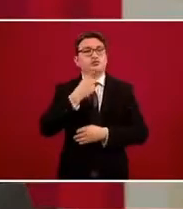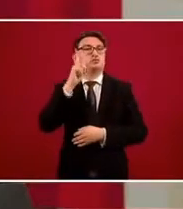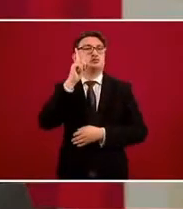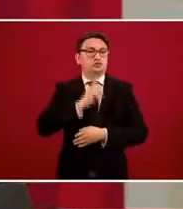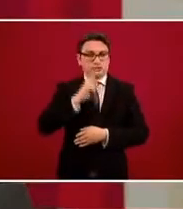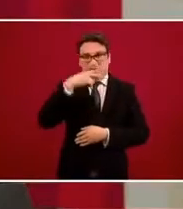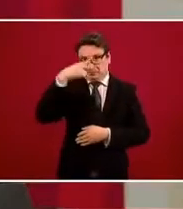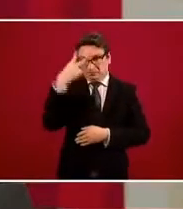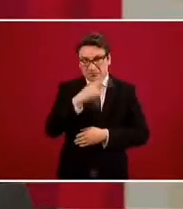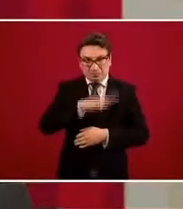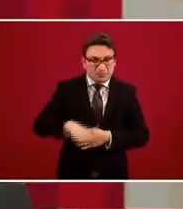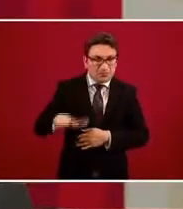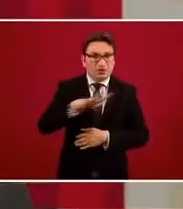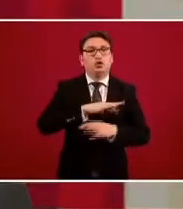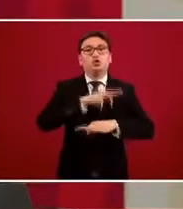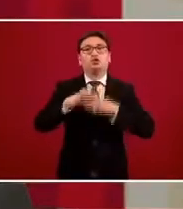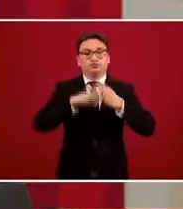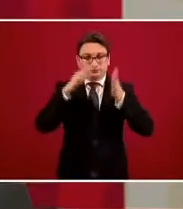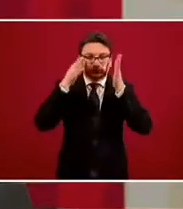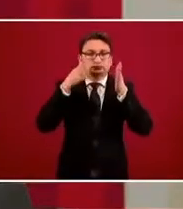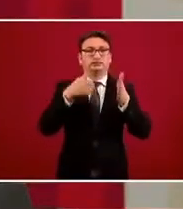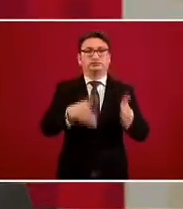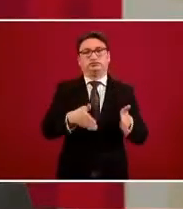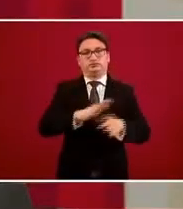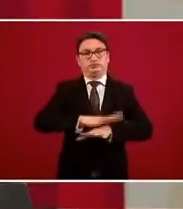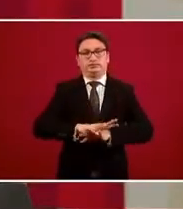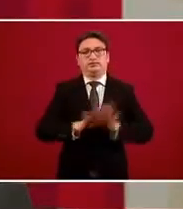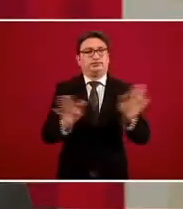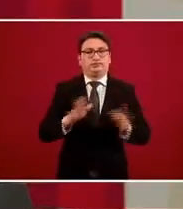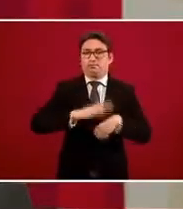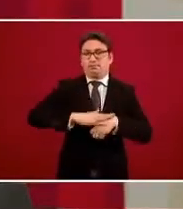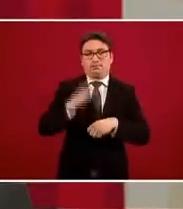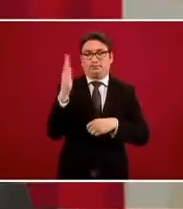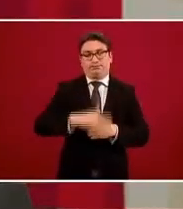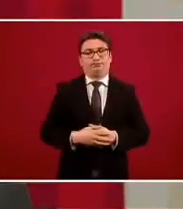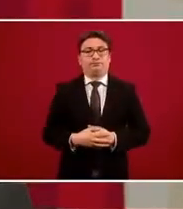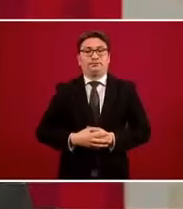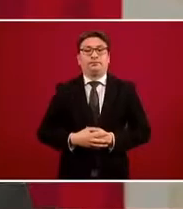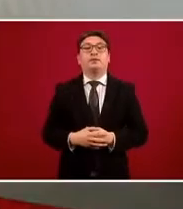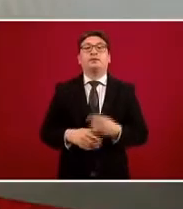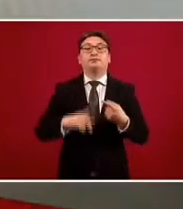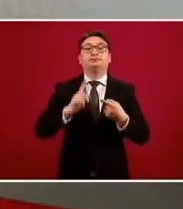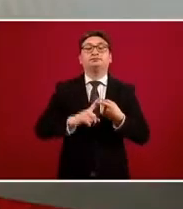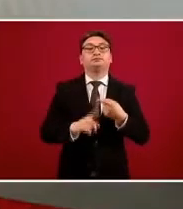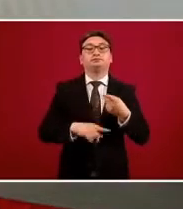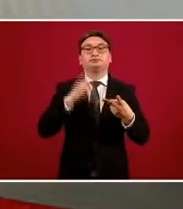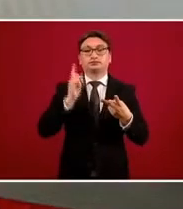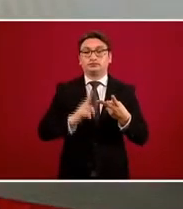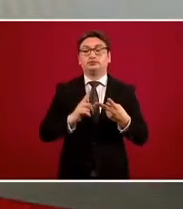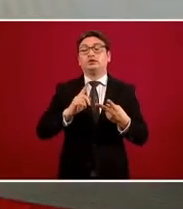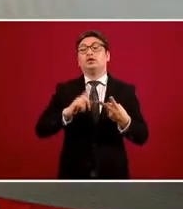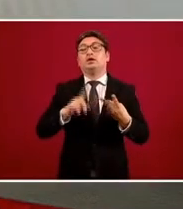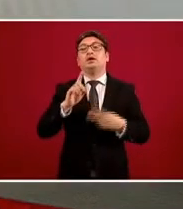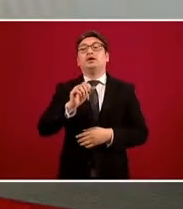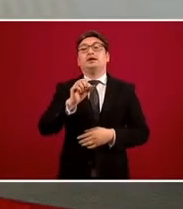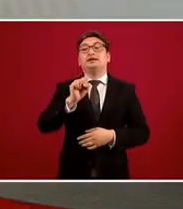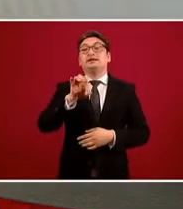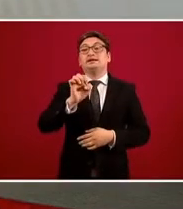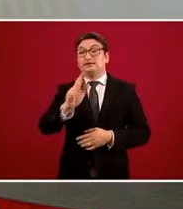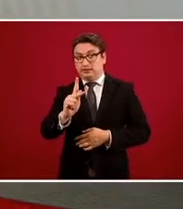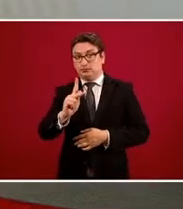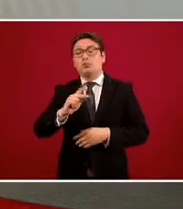must be focused on. Everything else that means to distract us from our objective will eventually